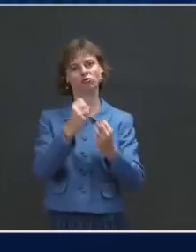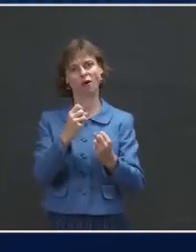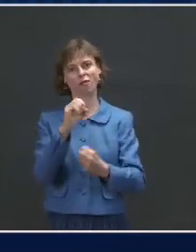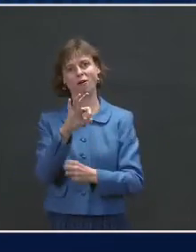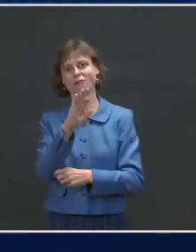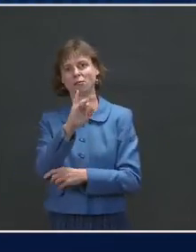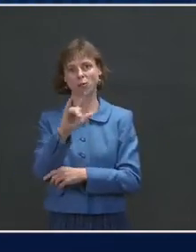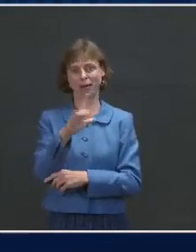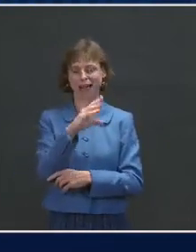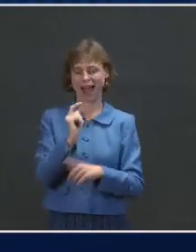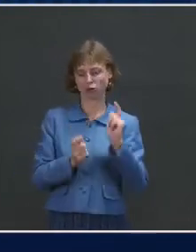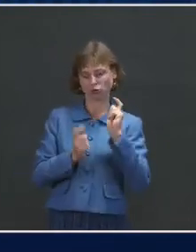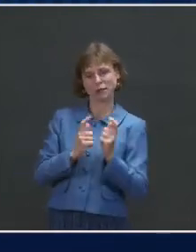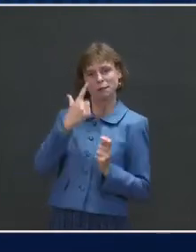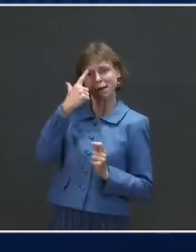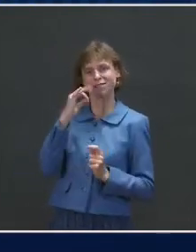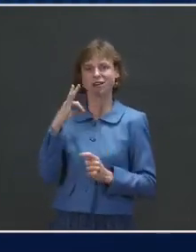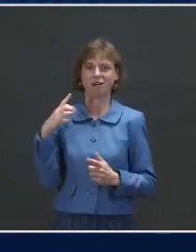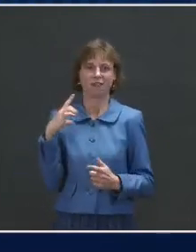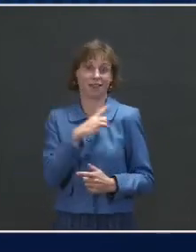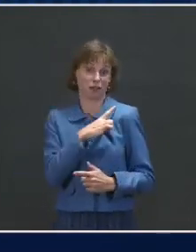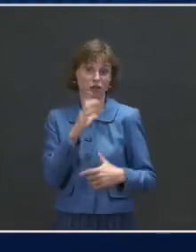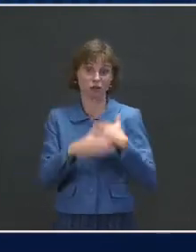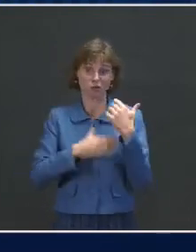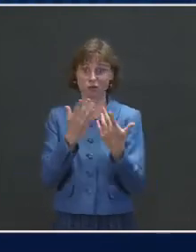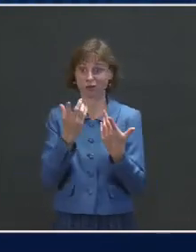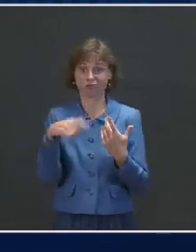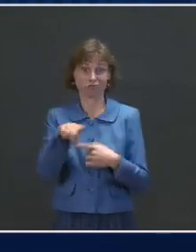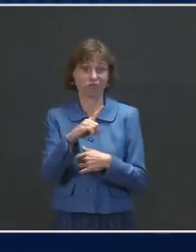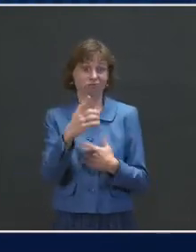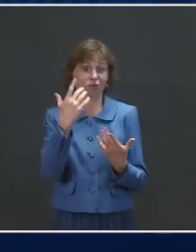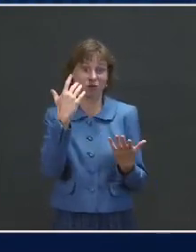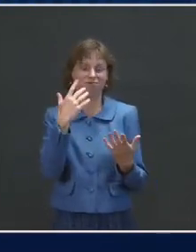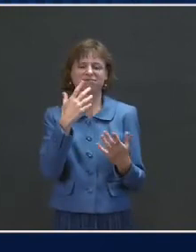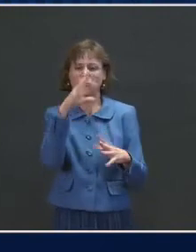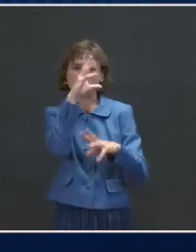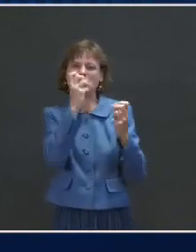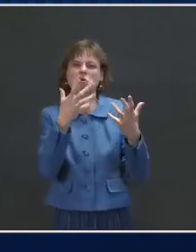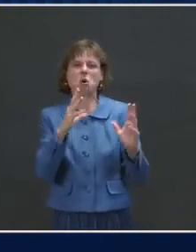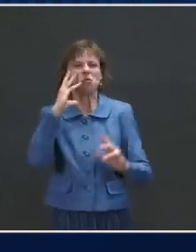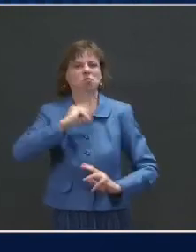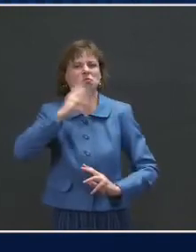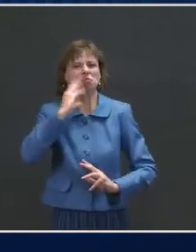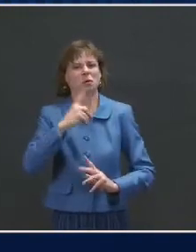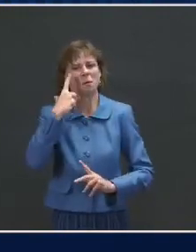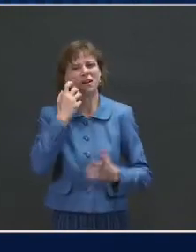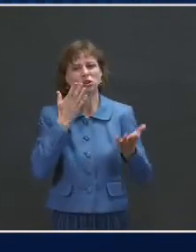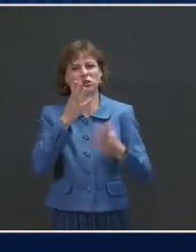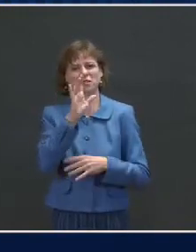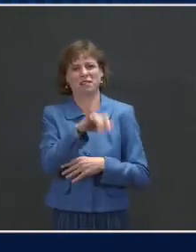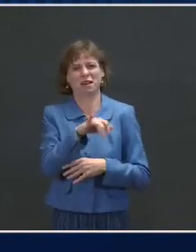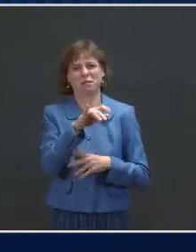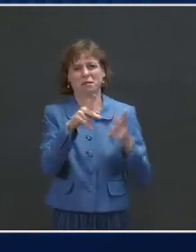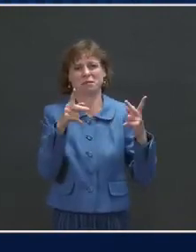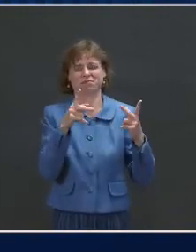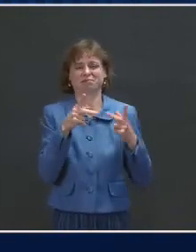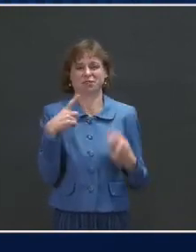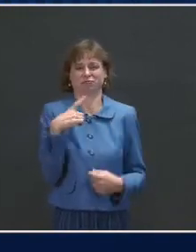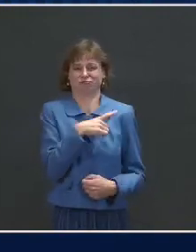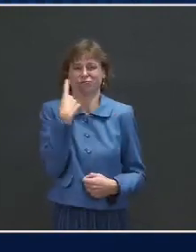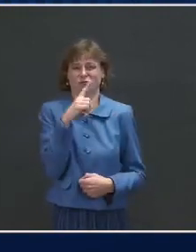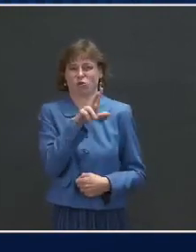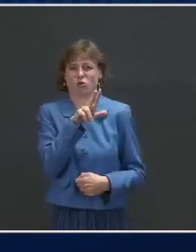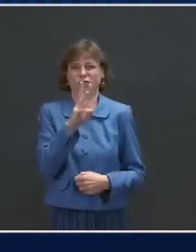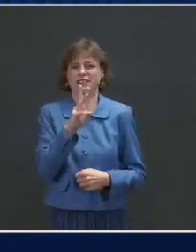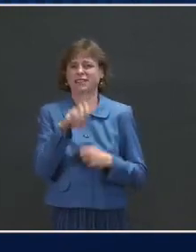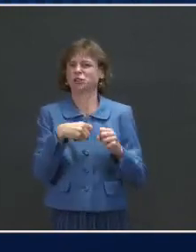the legislative process, which he's quite familiar with, having served there for 36 years, which is exactly how the process is supposed to work.